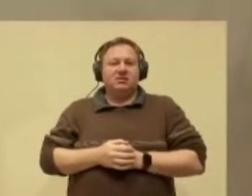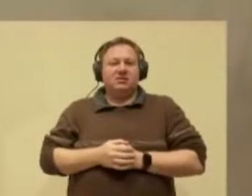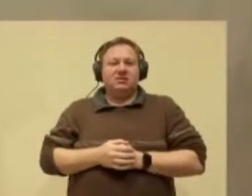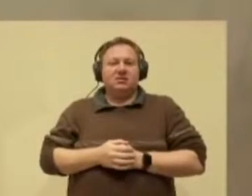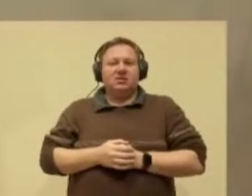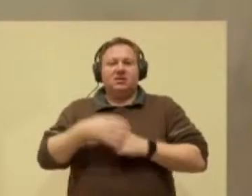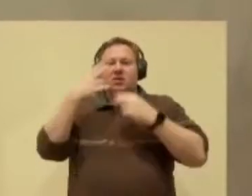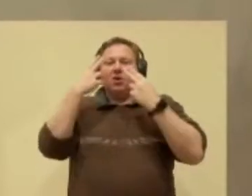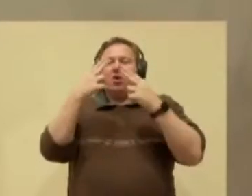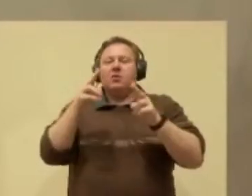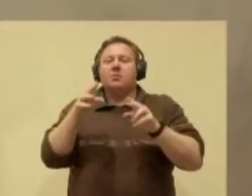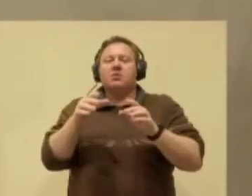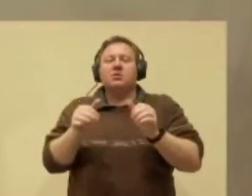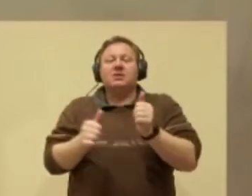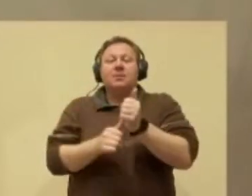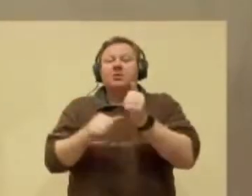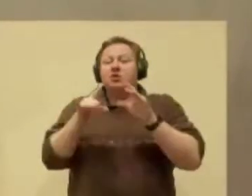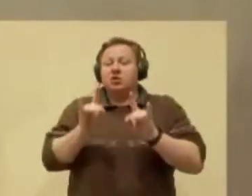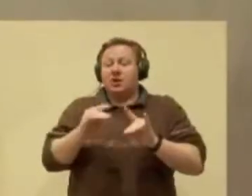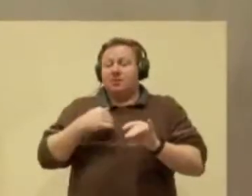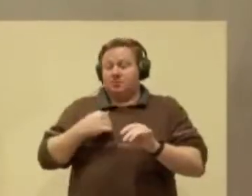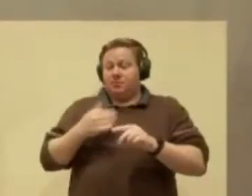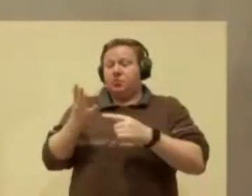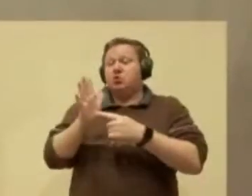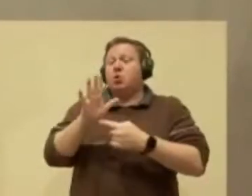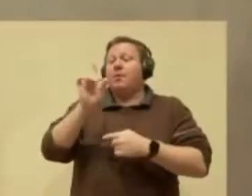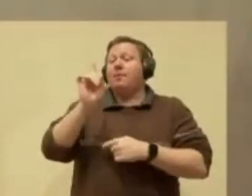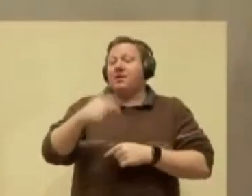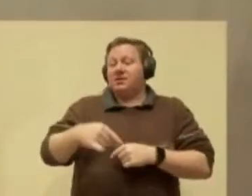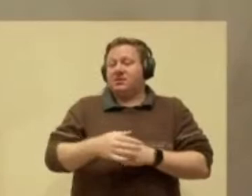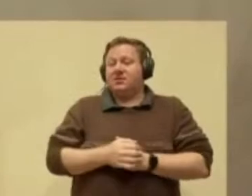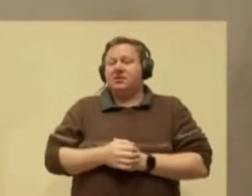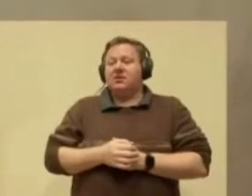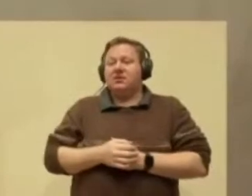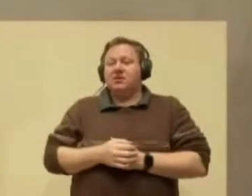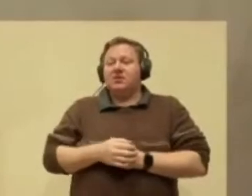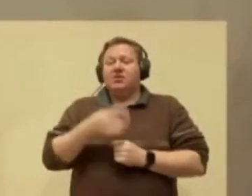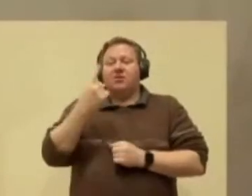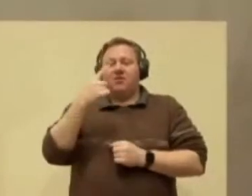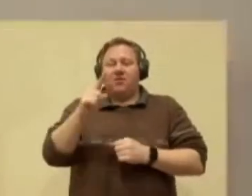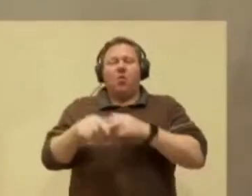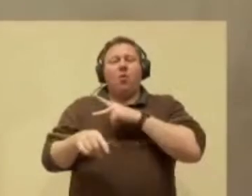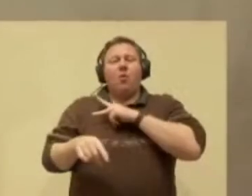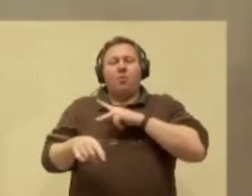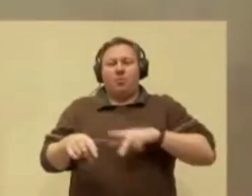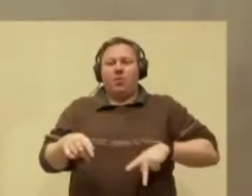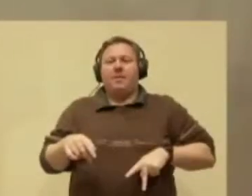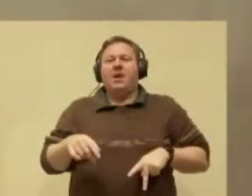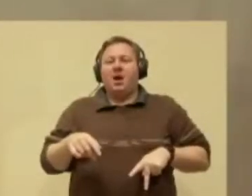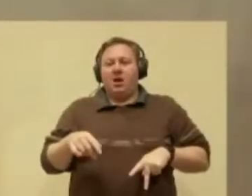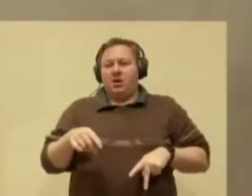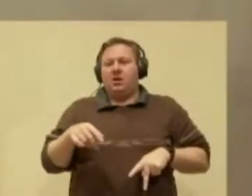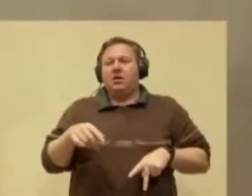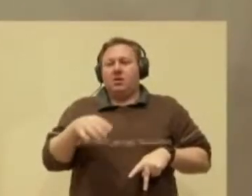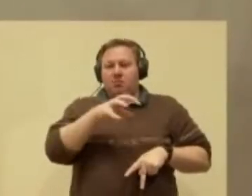deputy chair but on behalf of the premier of the province we are happy that